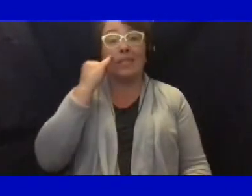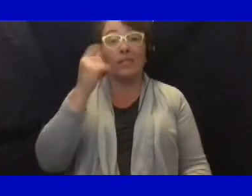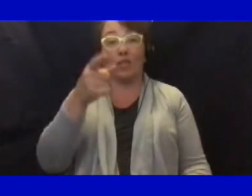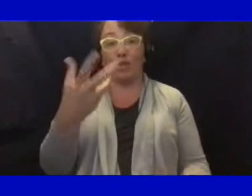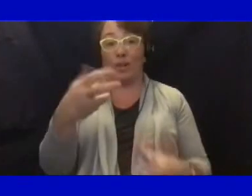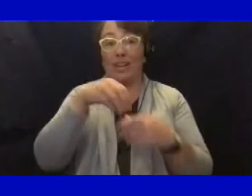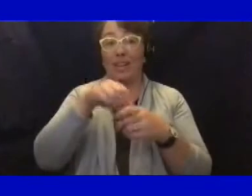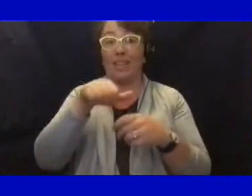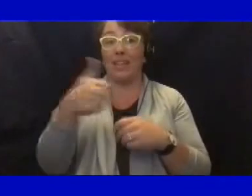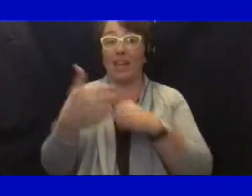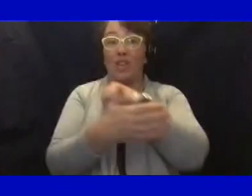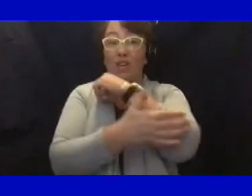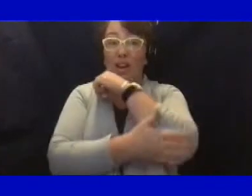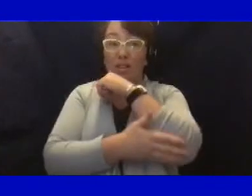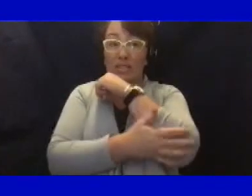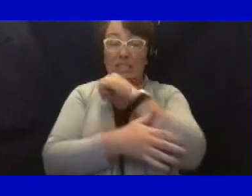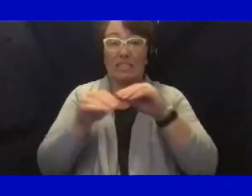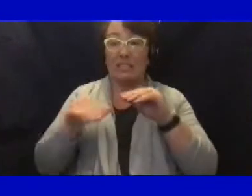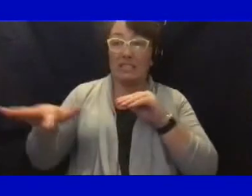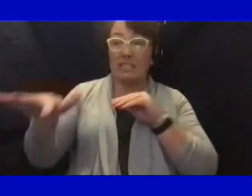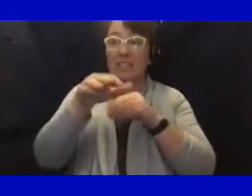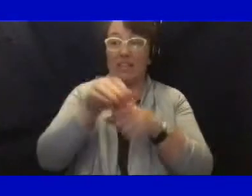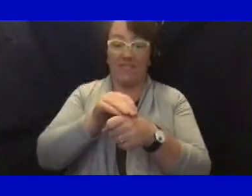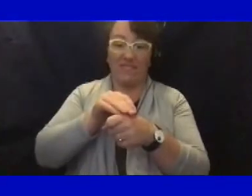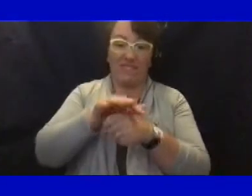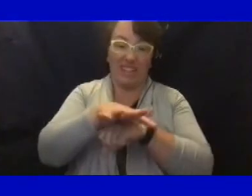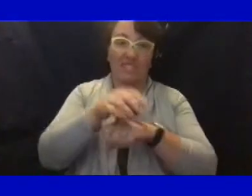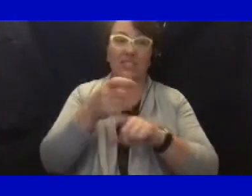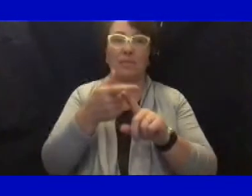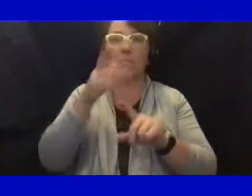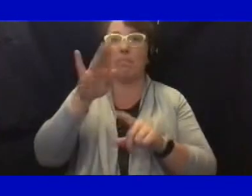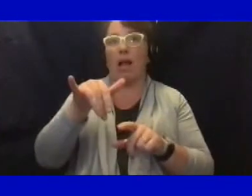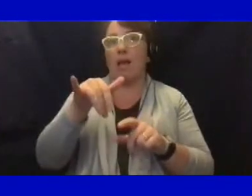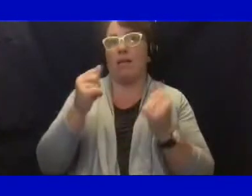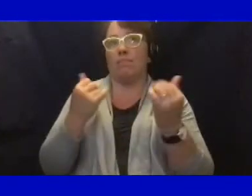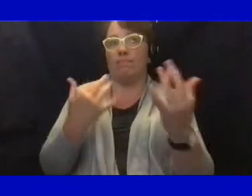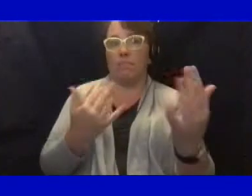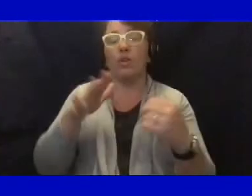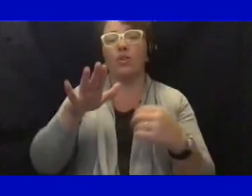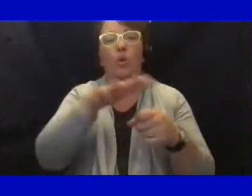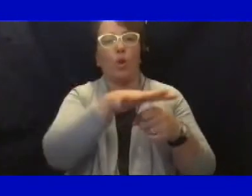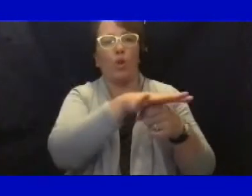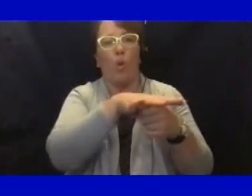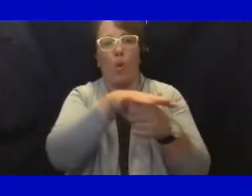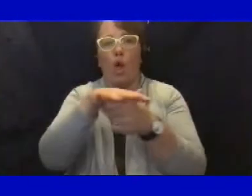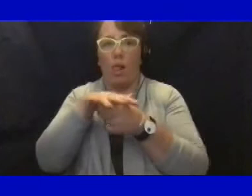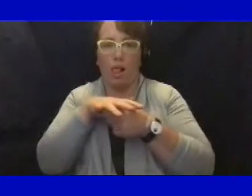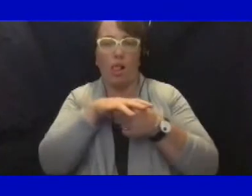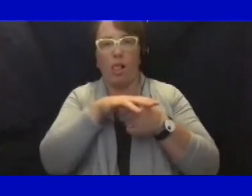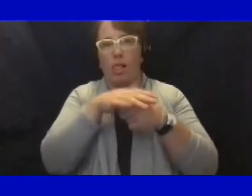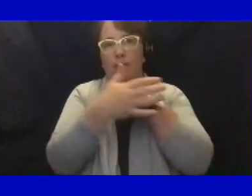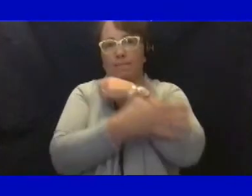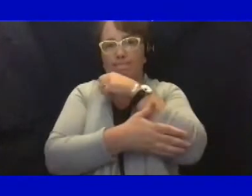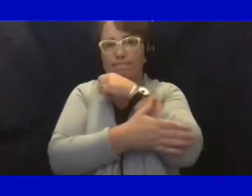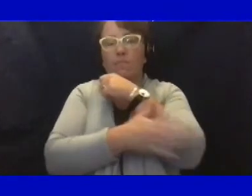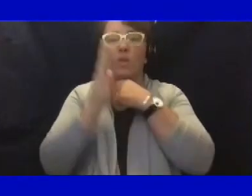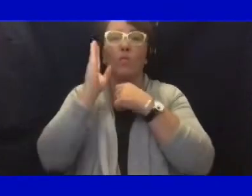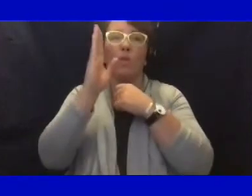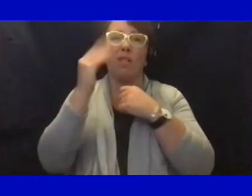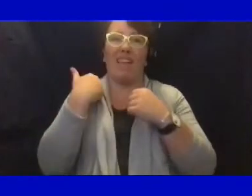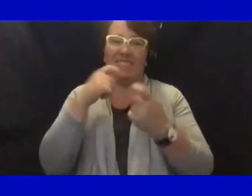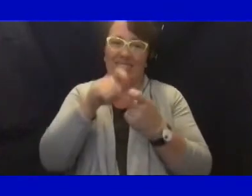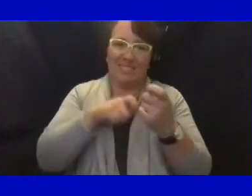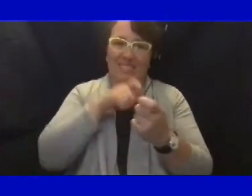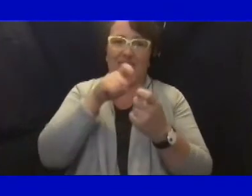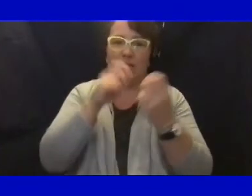areas affected by some of these burn scars, your local jurisdiction should have additional information that will be specific for your area. So San